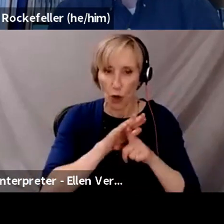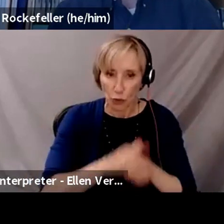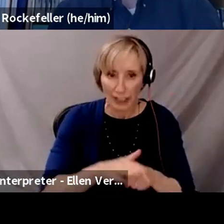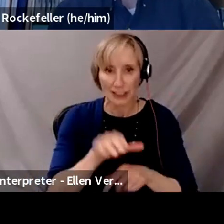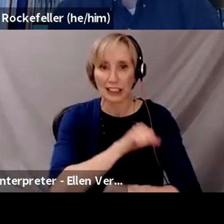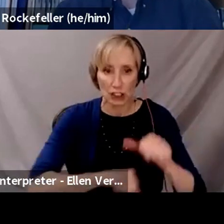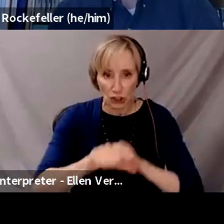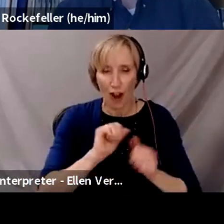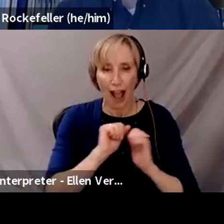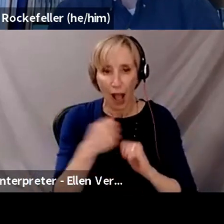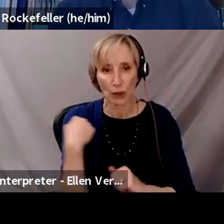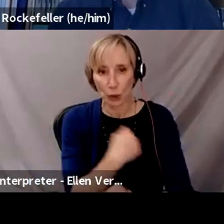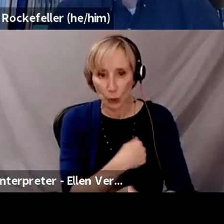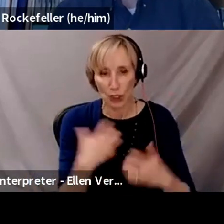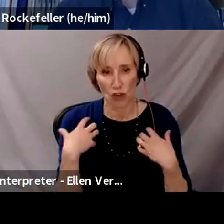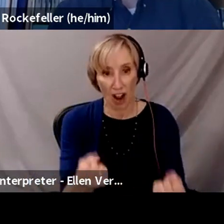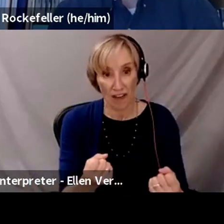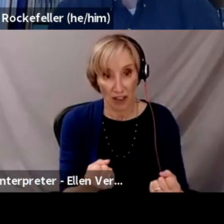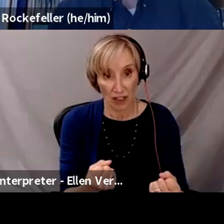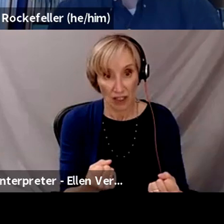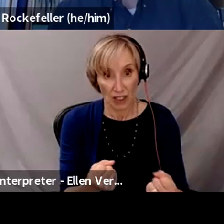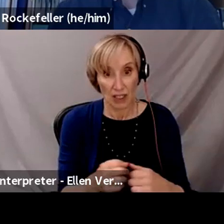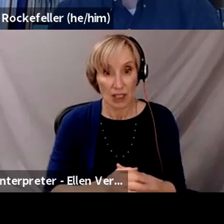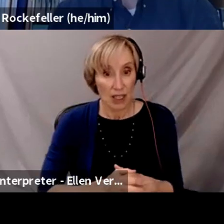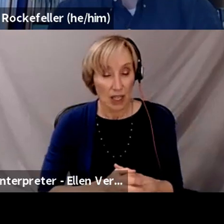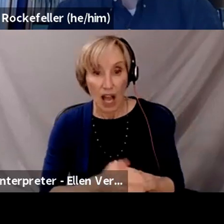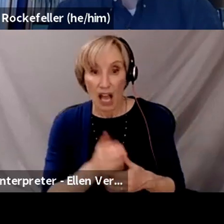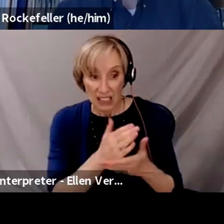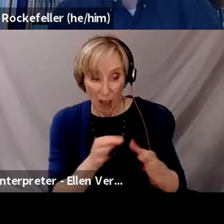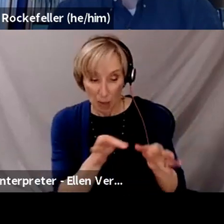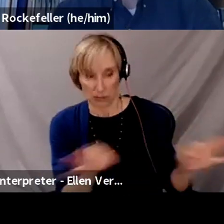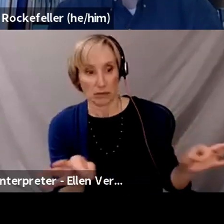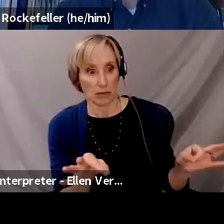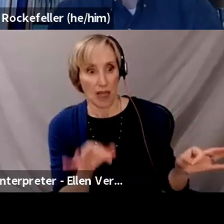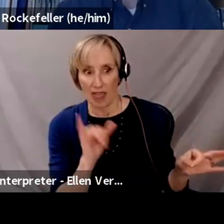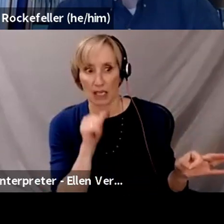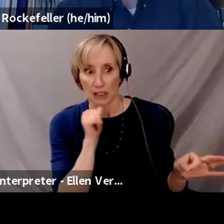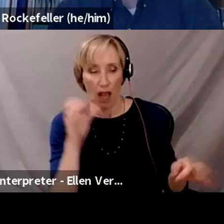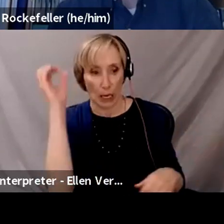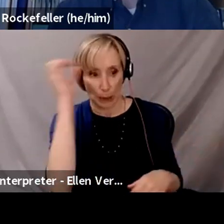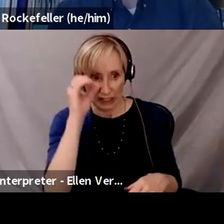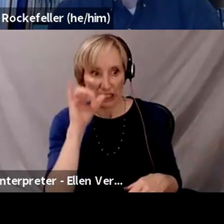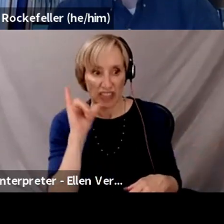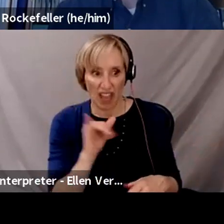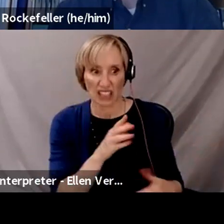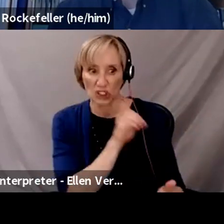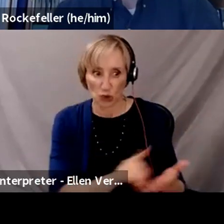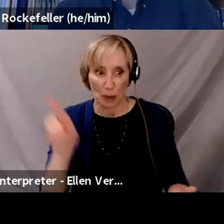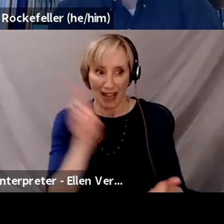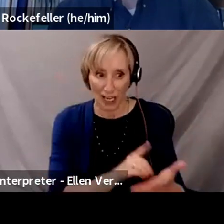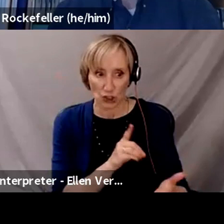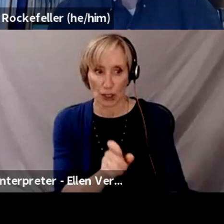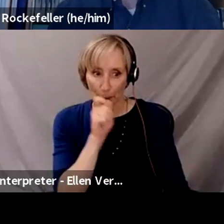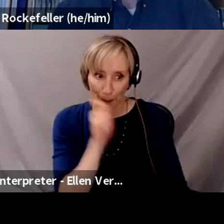to remember that some things, should not be a matter of opinion. And when we treat them as such, it gives more ability for